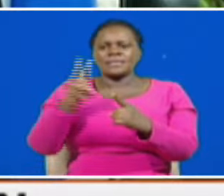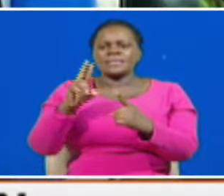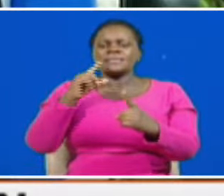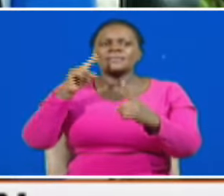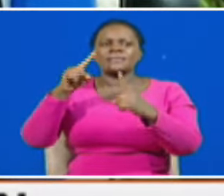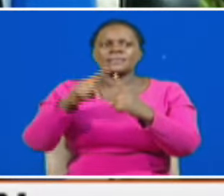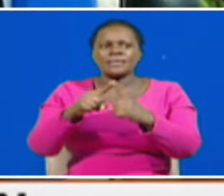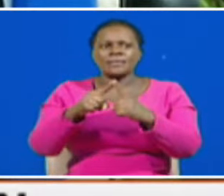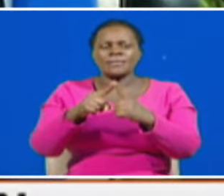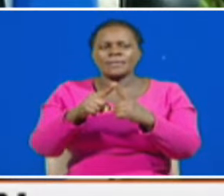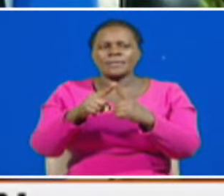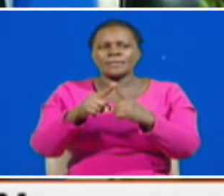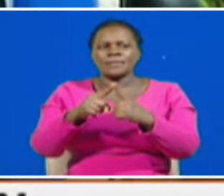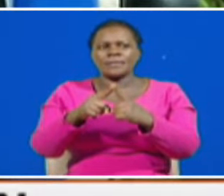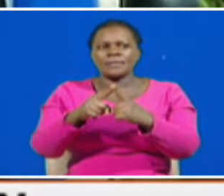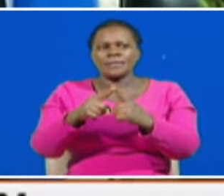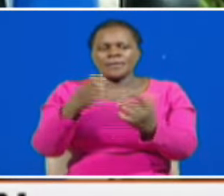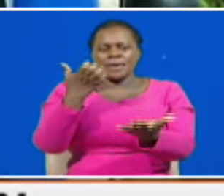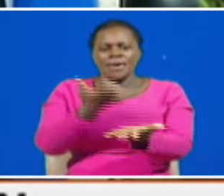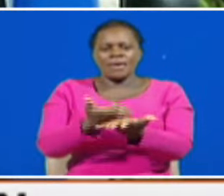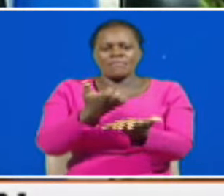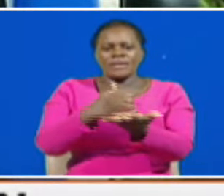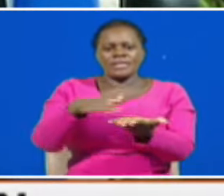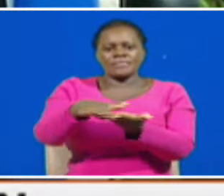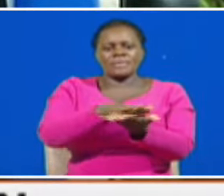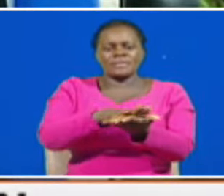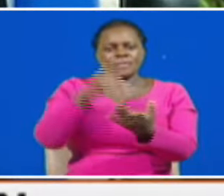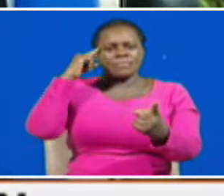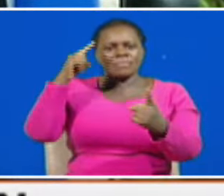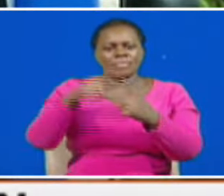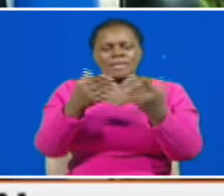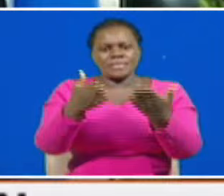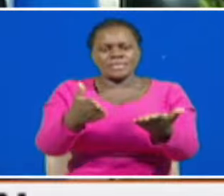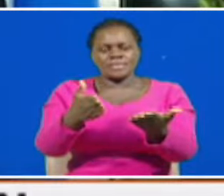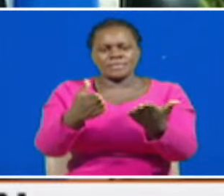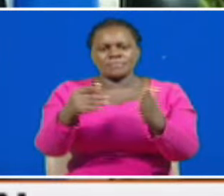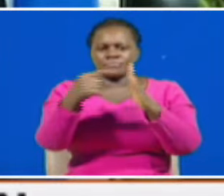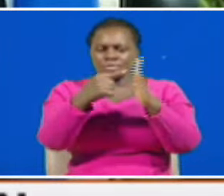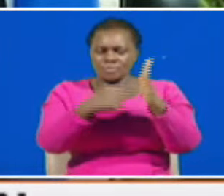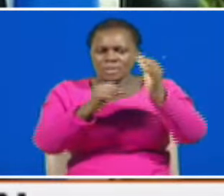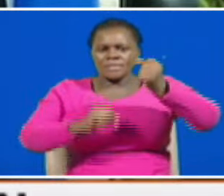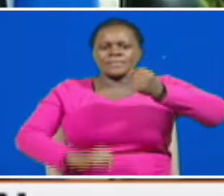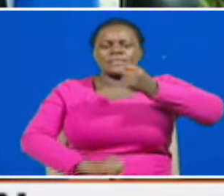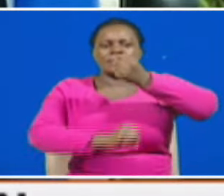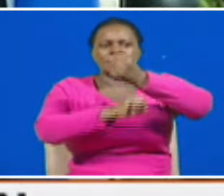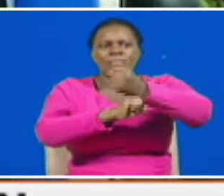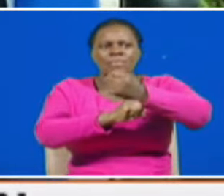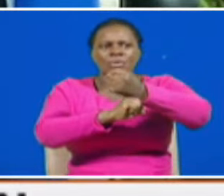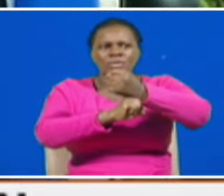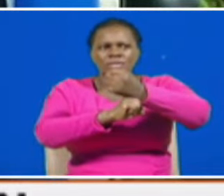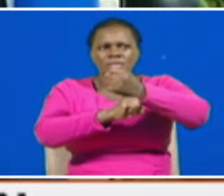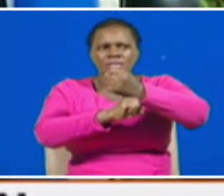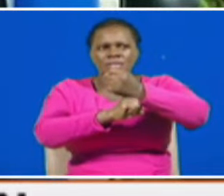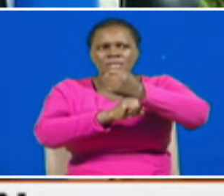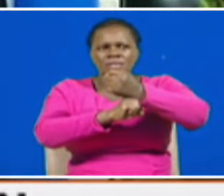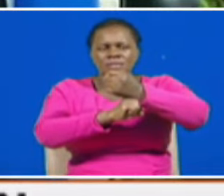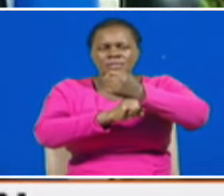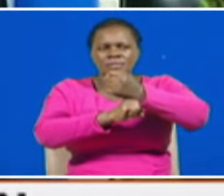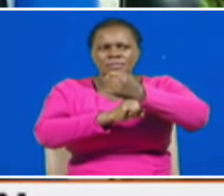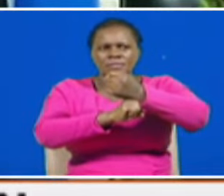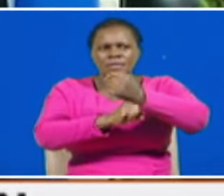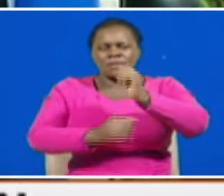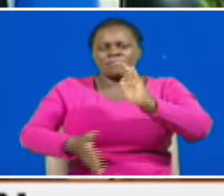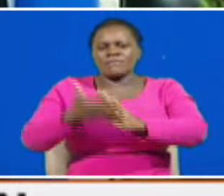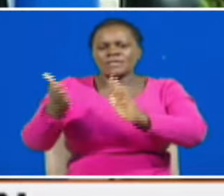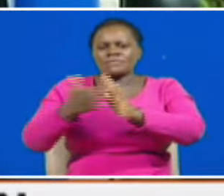risk-targeted enforcement. Evidence-based enforcement targeting risk factors with the support of technology has been on.